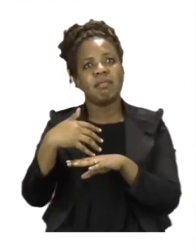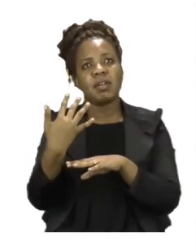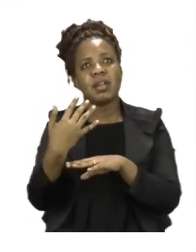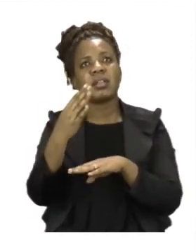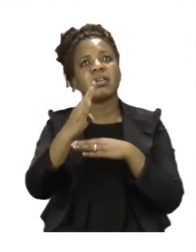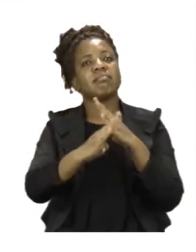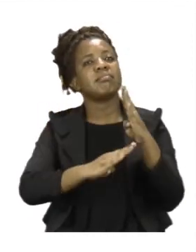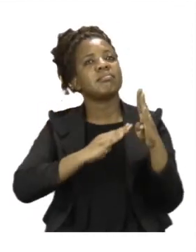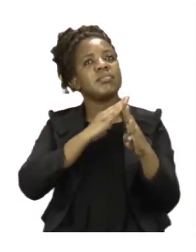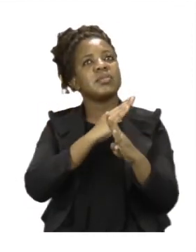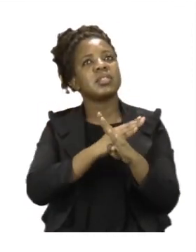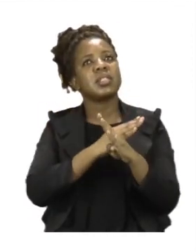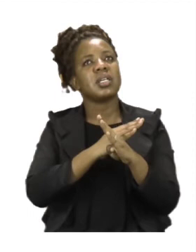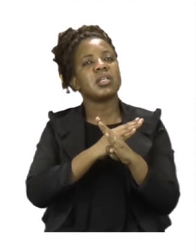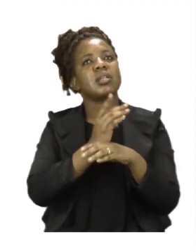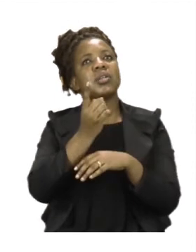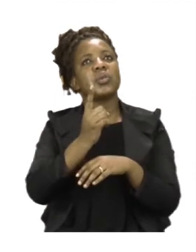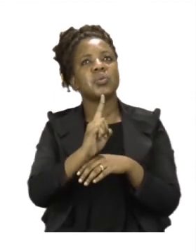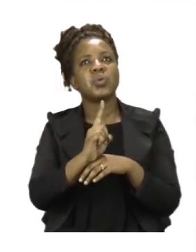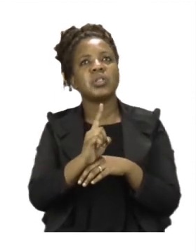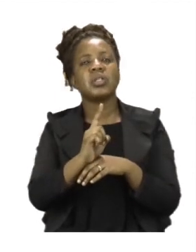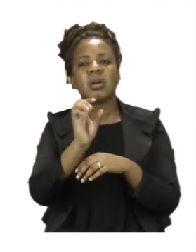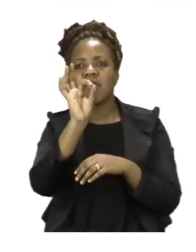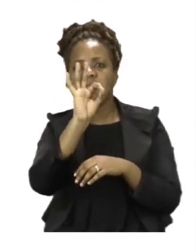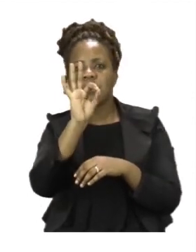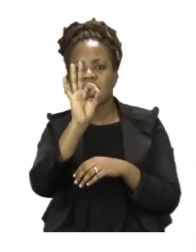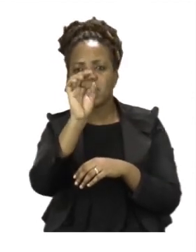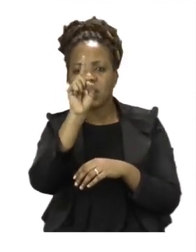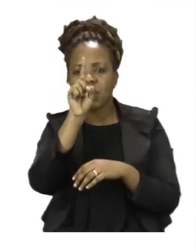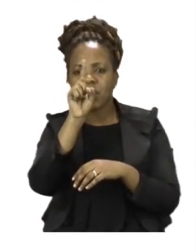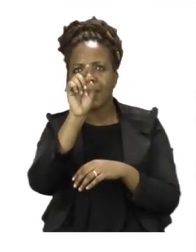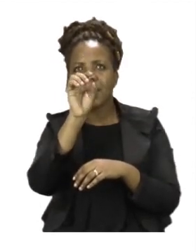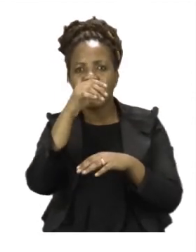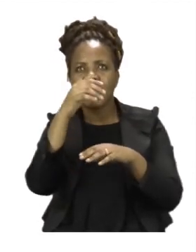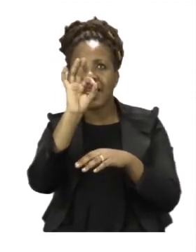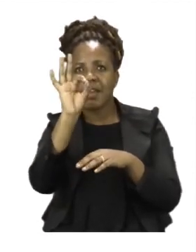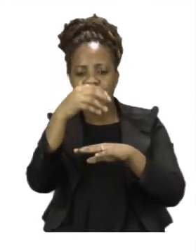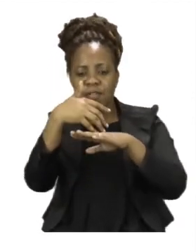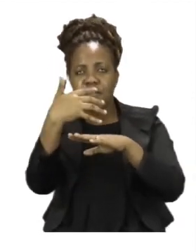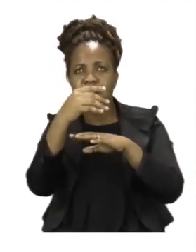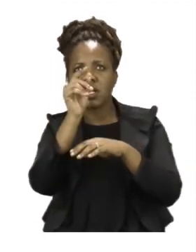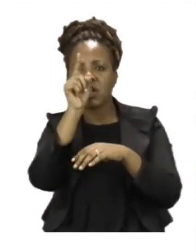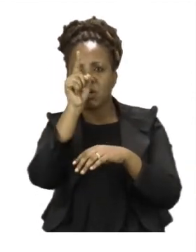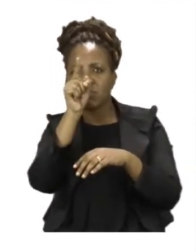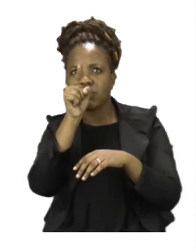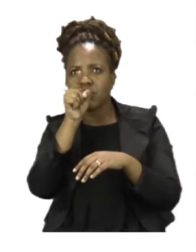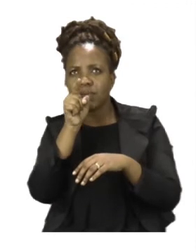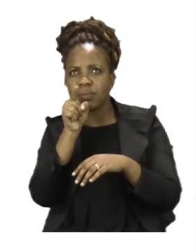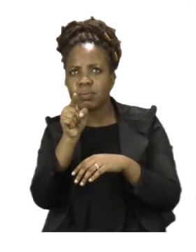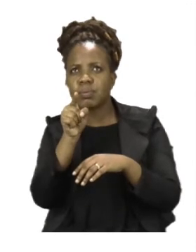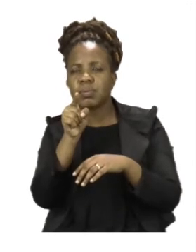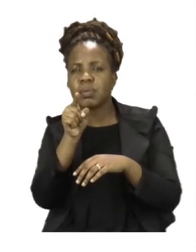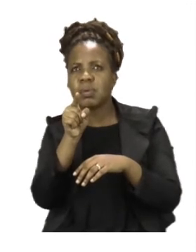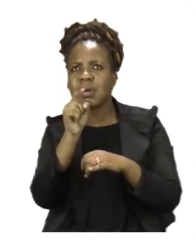to Friday, which is the F, go down with our finger to the last date we can see, and the last date we